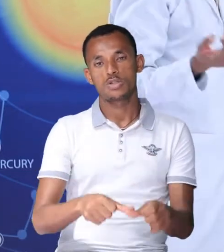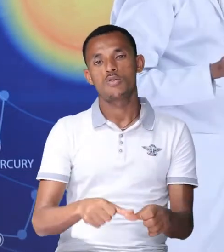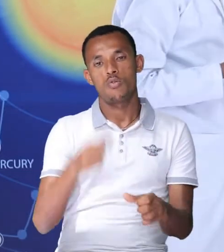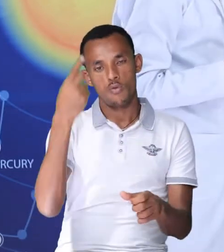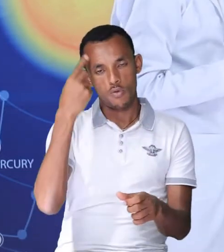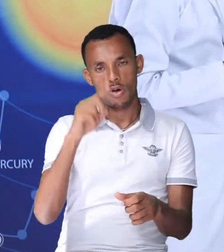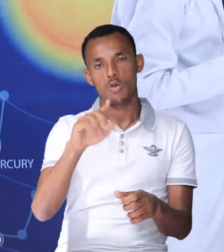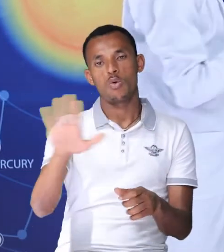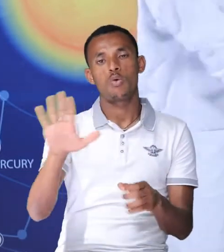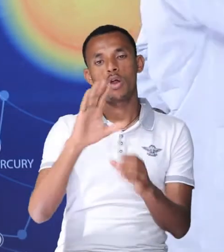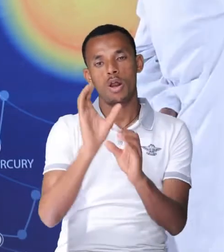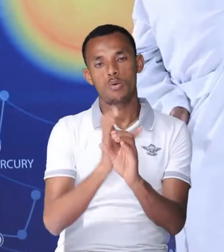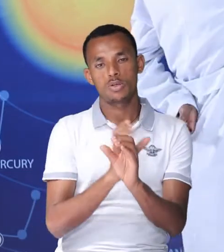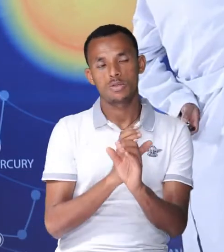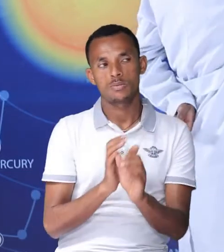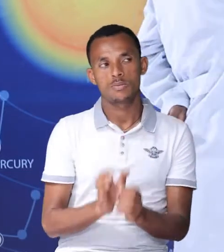your calculation.